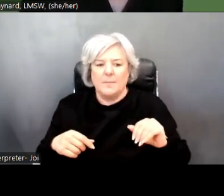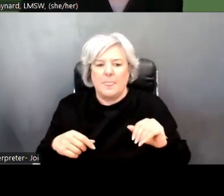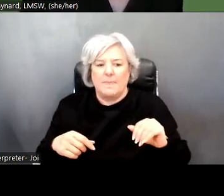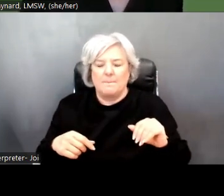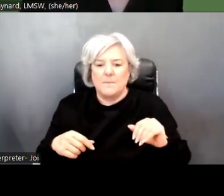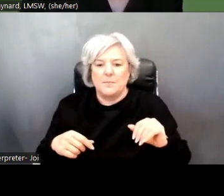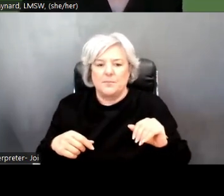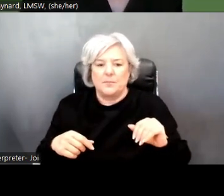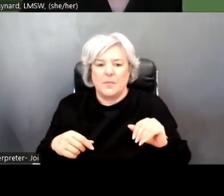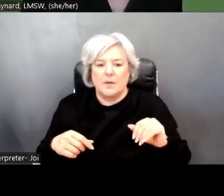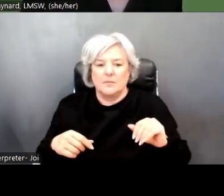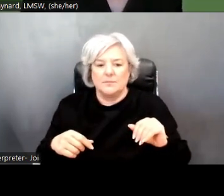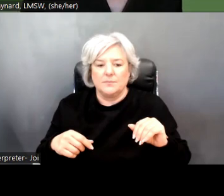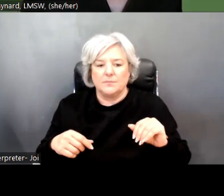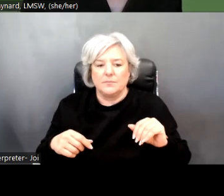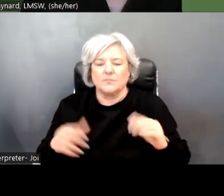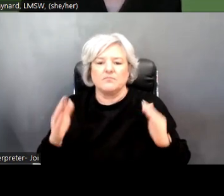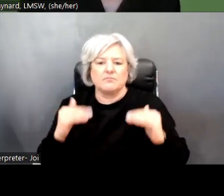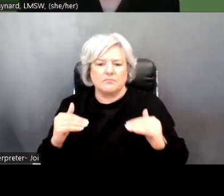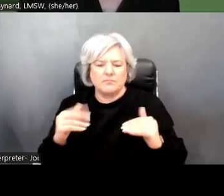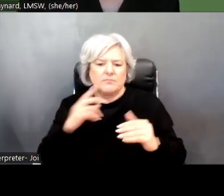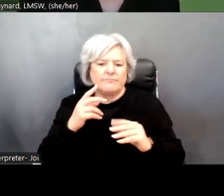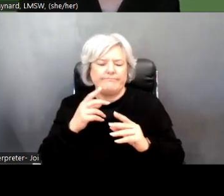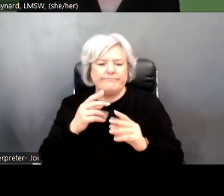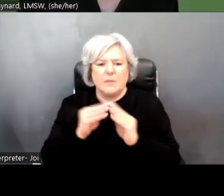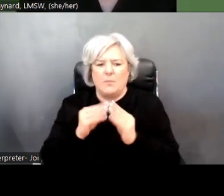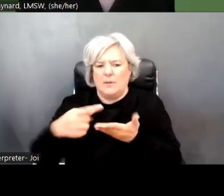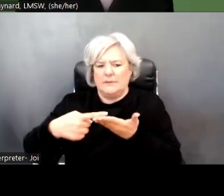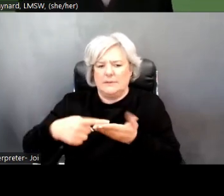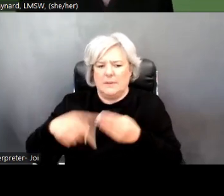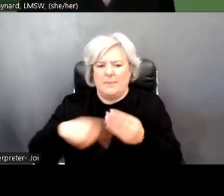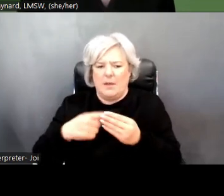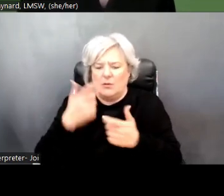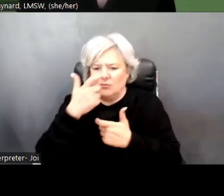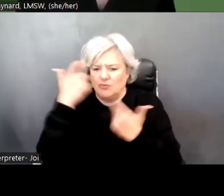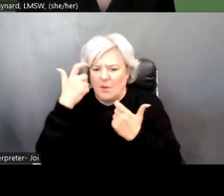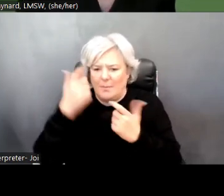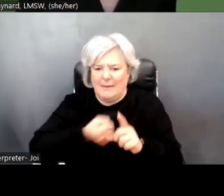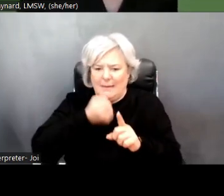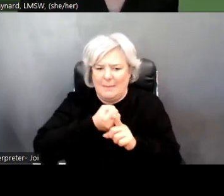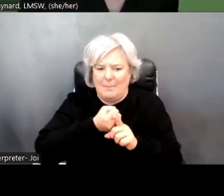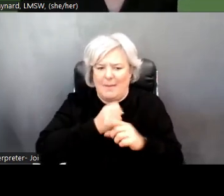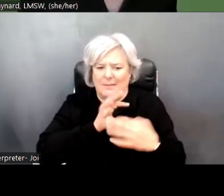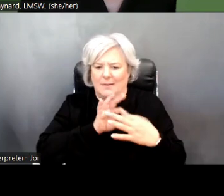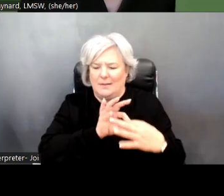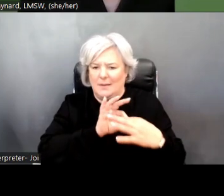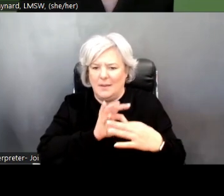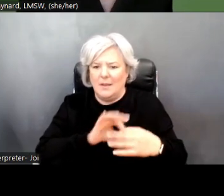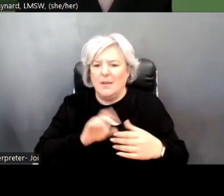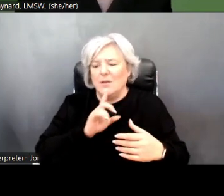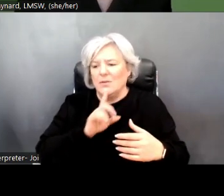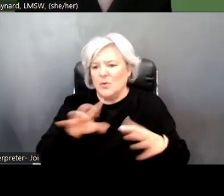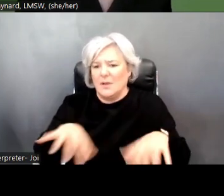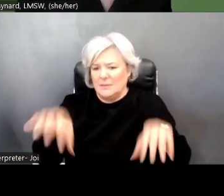So let's talk about trauma and attachment. So we know that adoption is a powerful